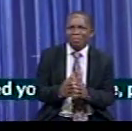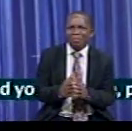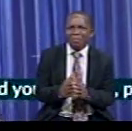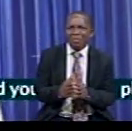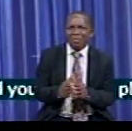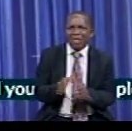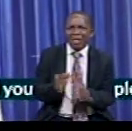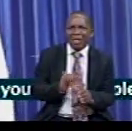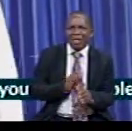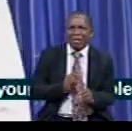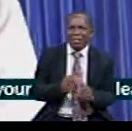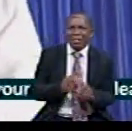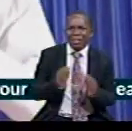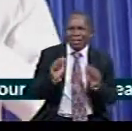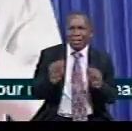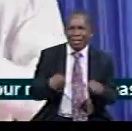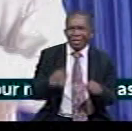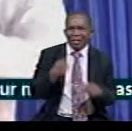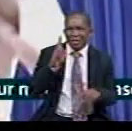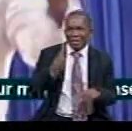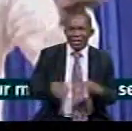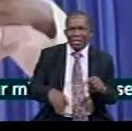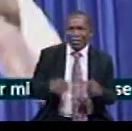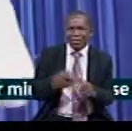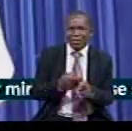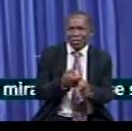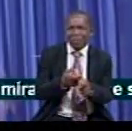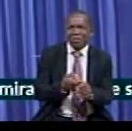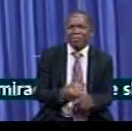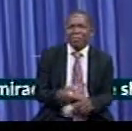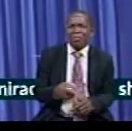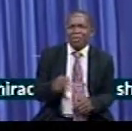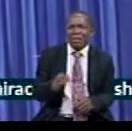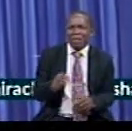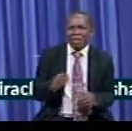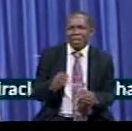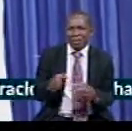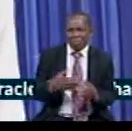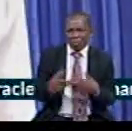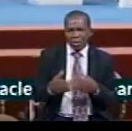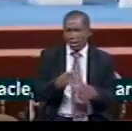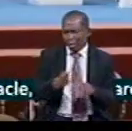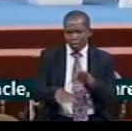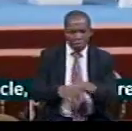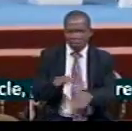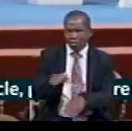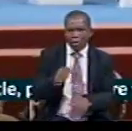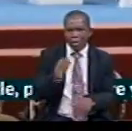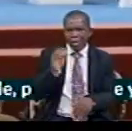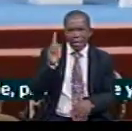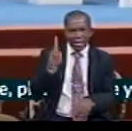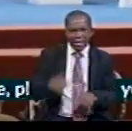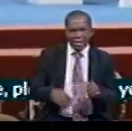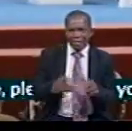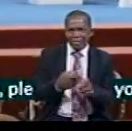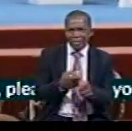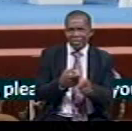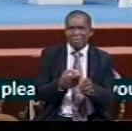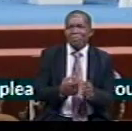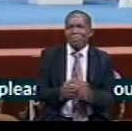run, though I can walk to work and all those things, but running, I can't run. So we came here on Thursday.